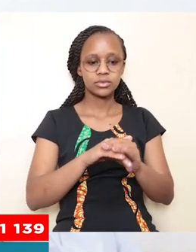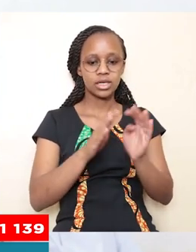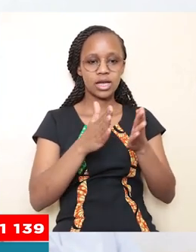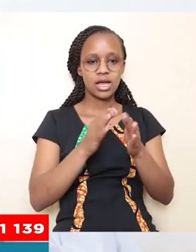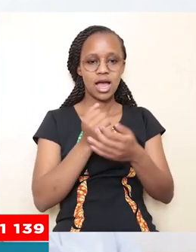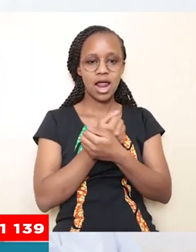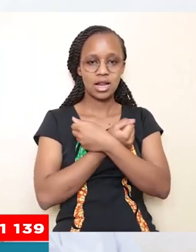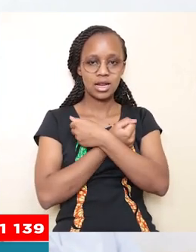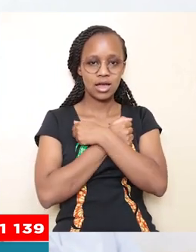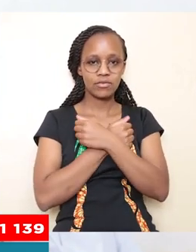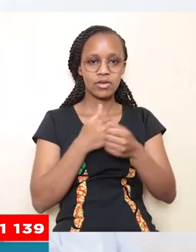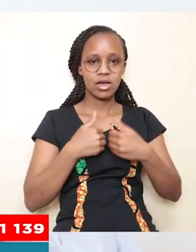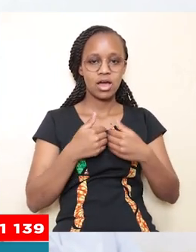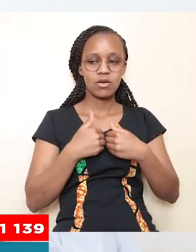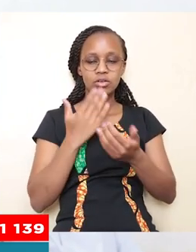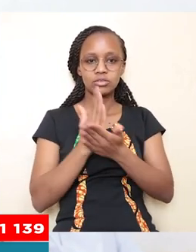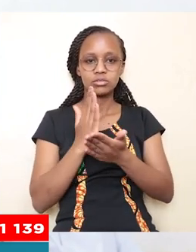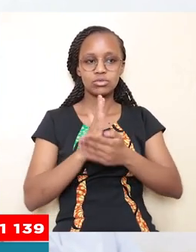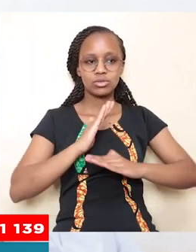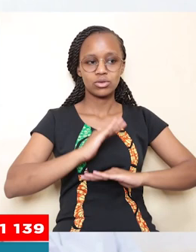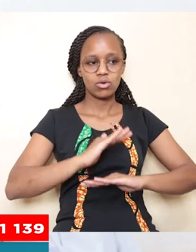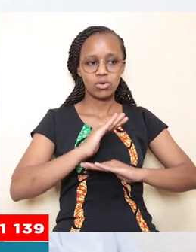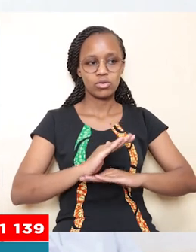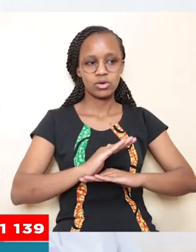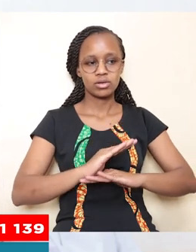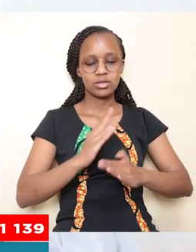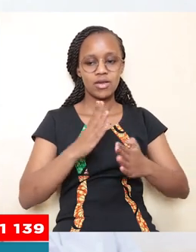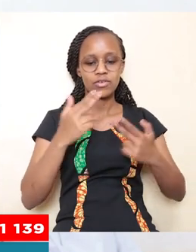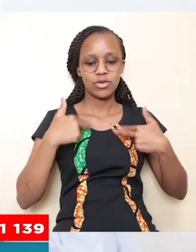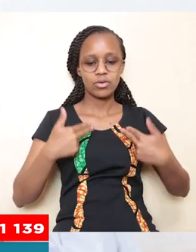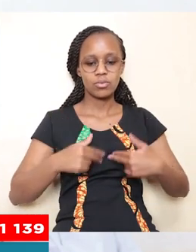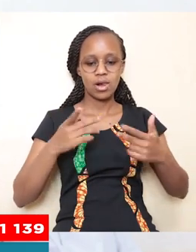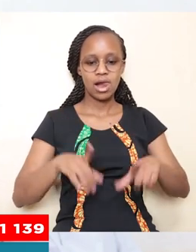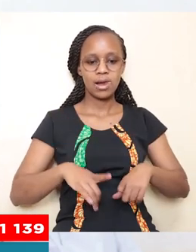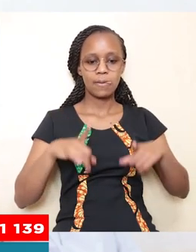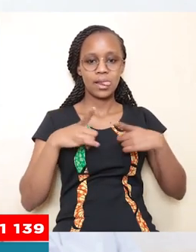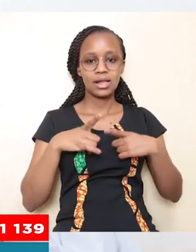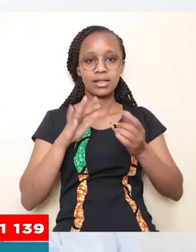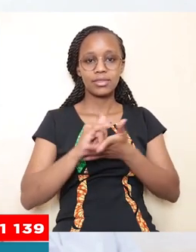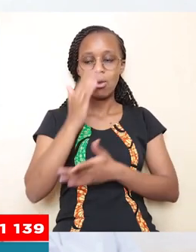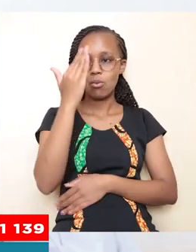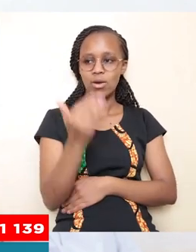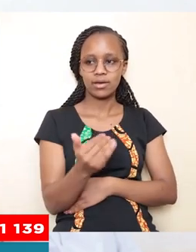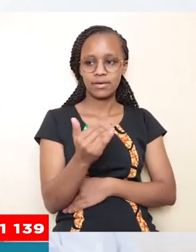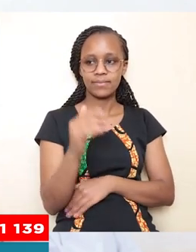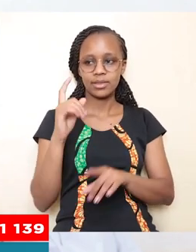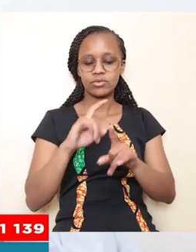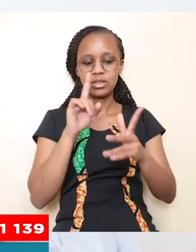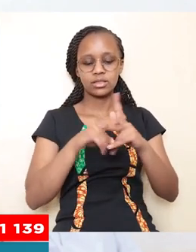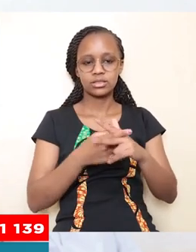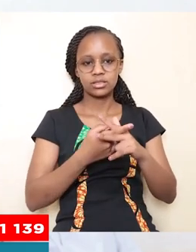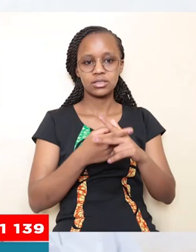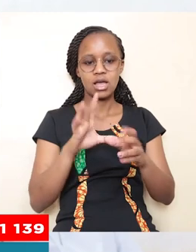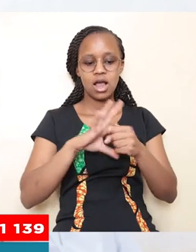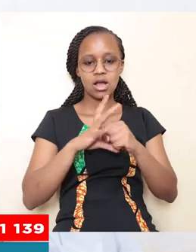genuine love for the sustenance of humanity. No wonder, from the beginning